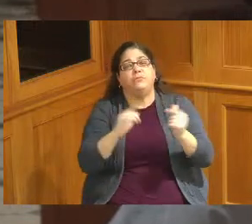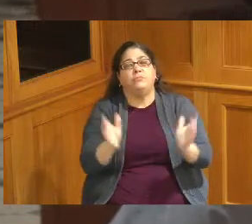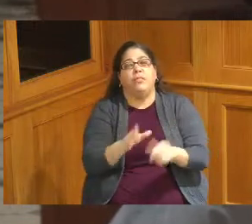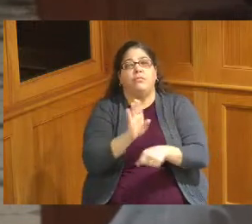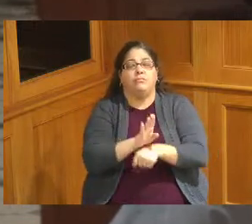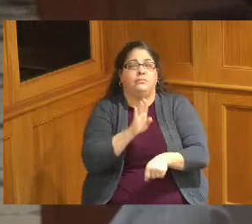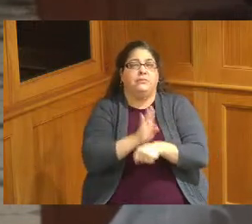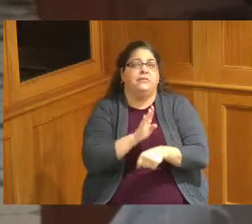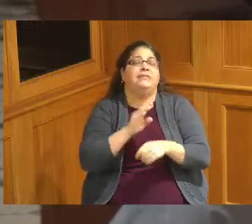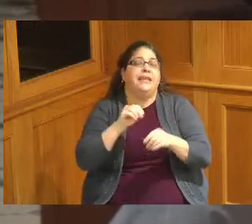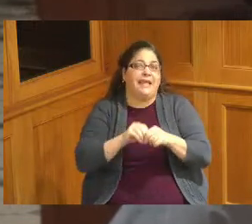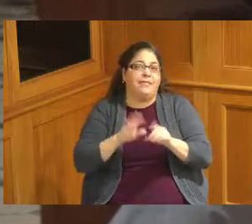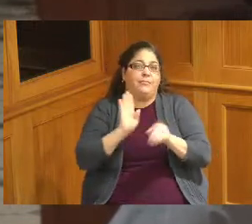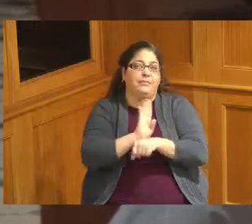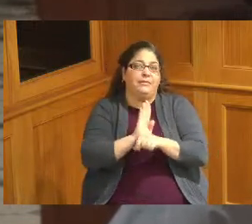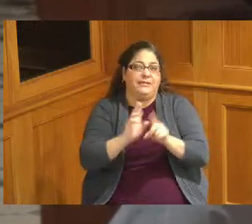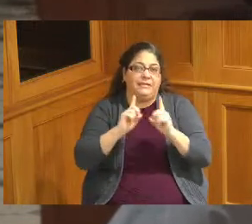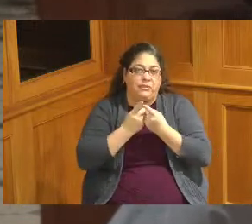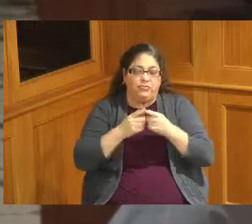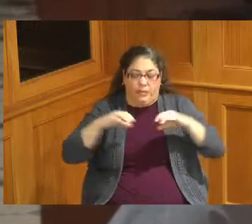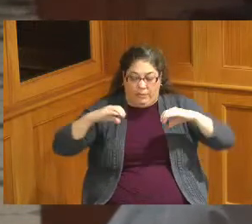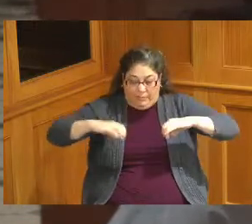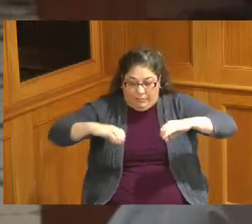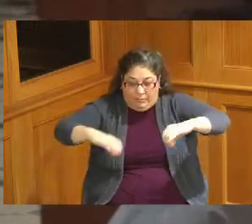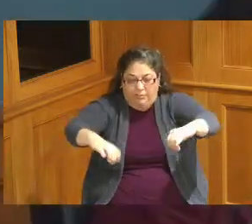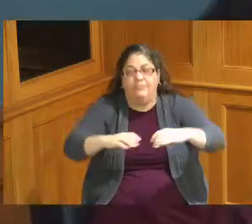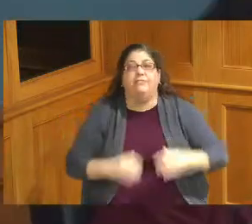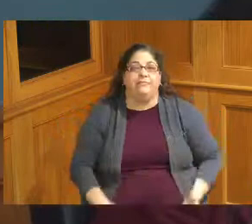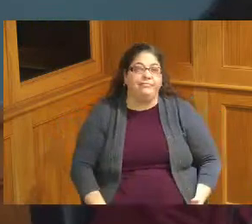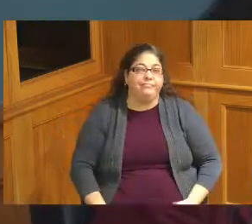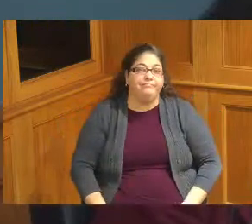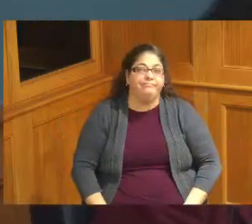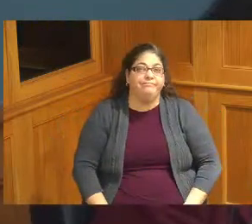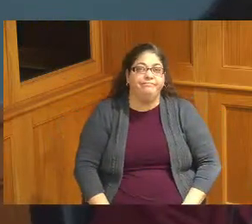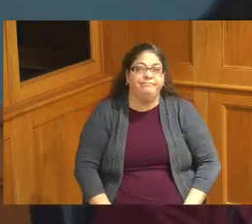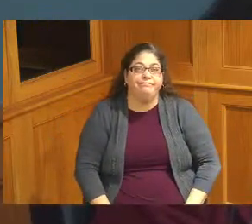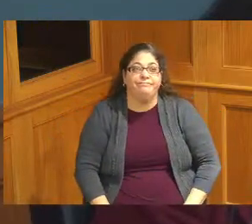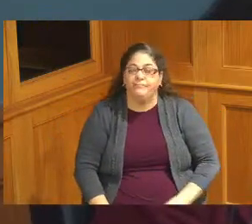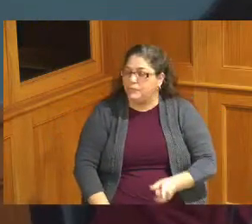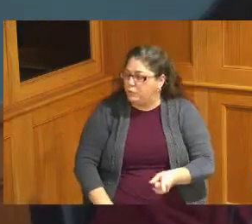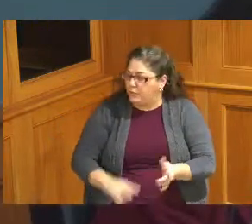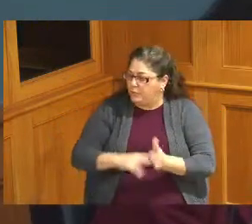within a business district. Okay, thank you. And the small business